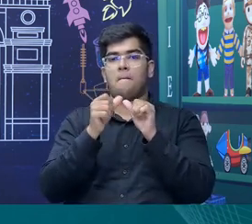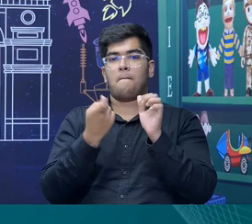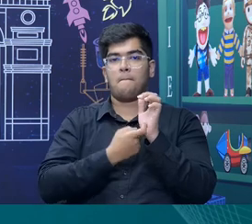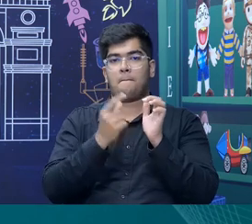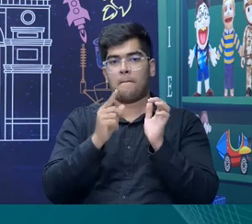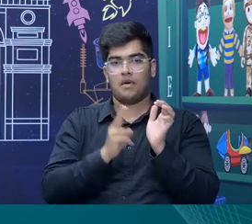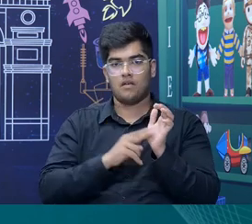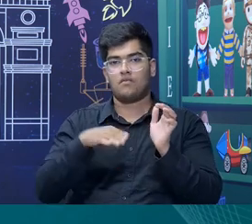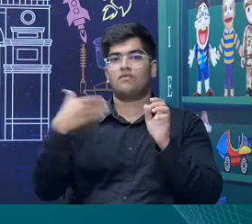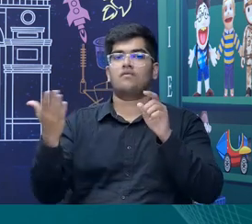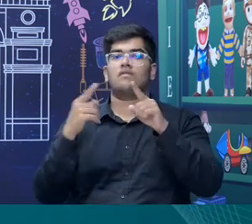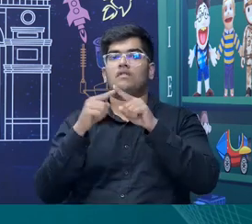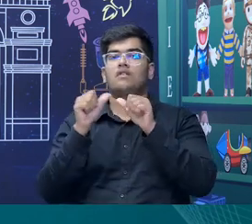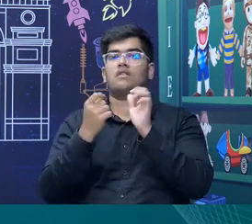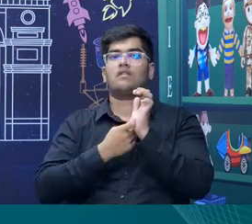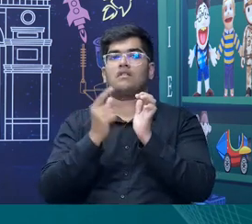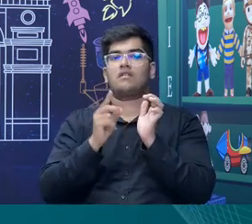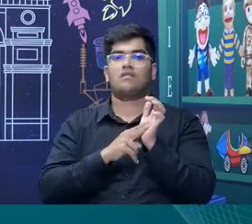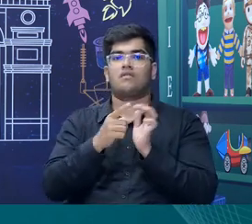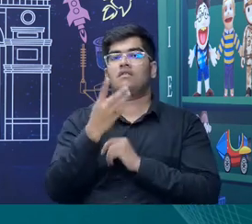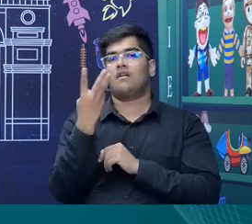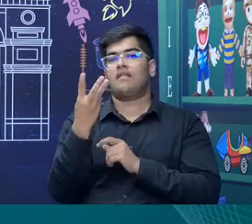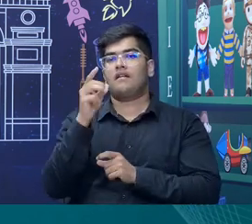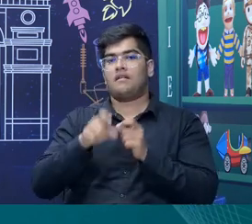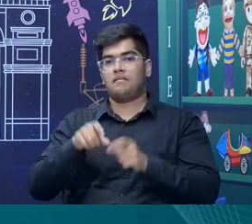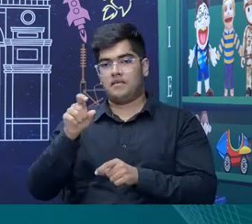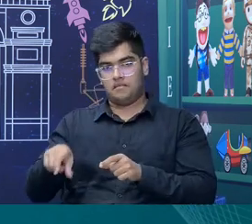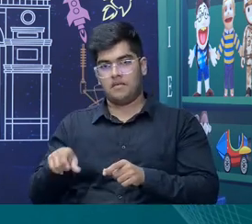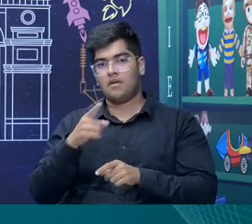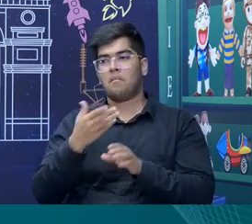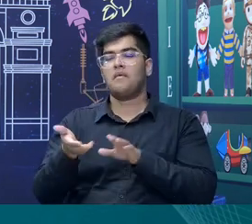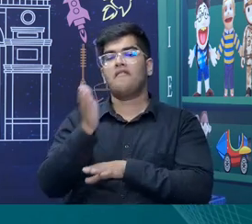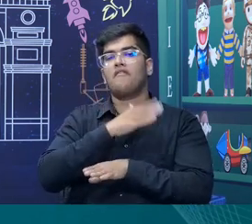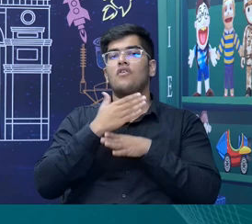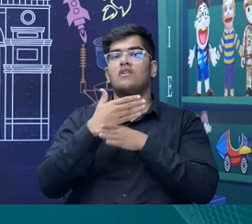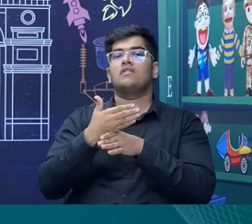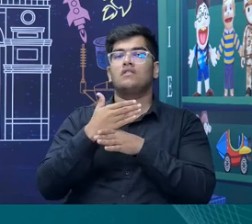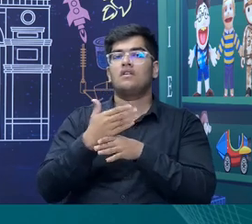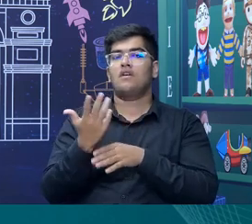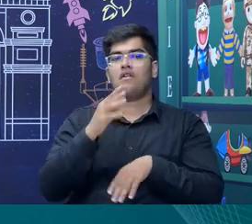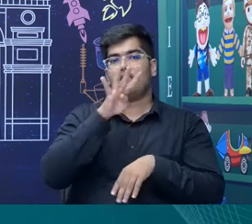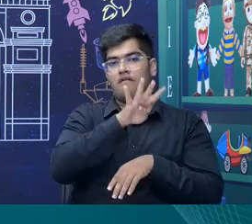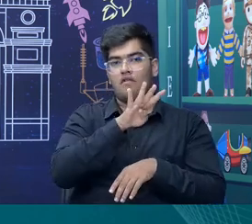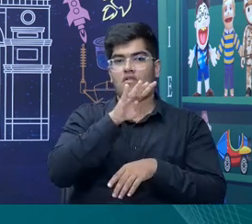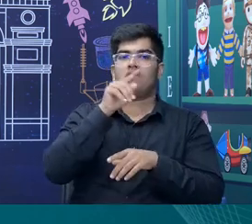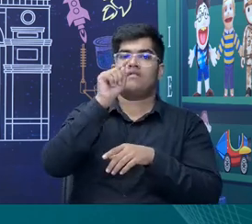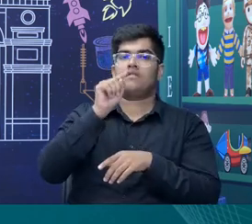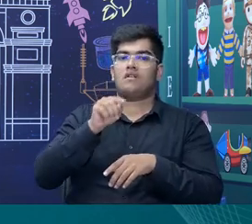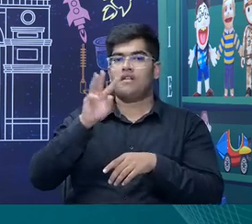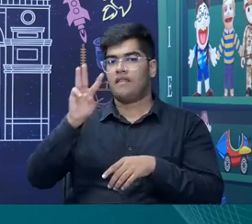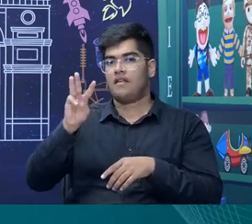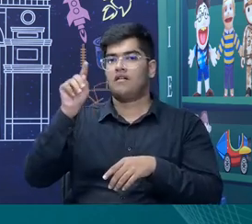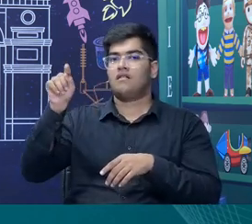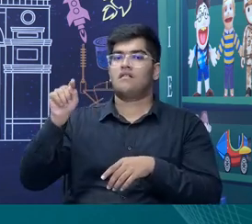and tarun in which ratio they were sharing earlier remember four four is